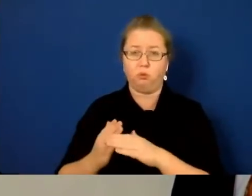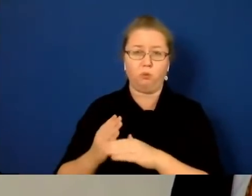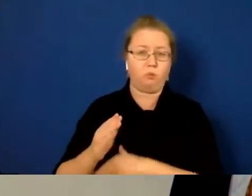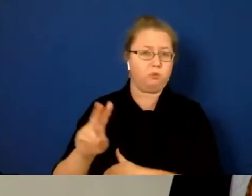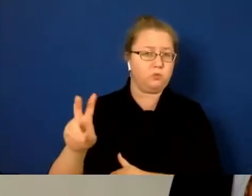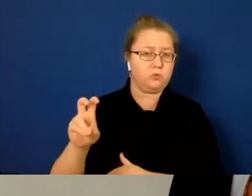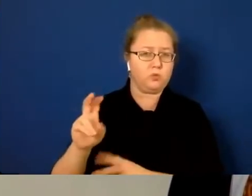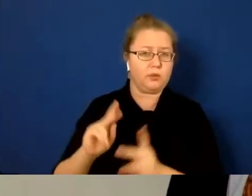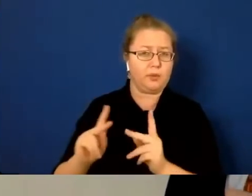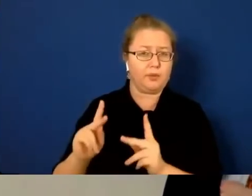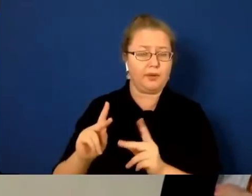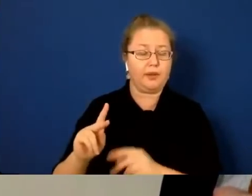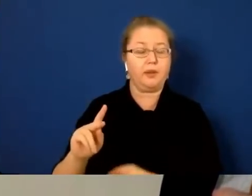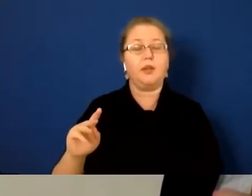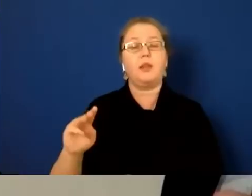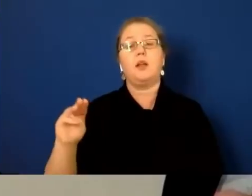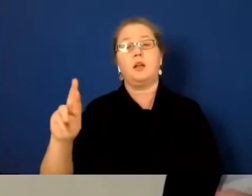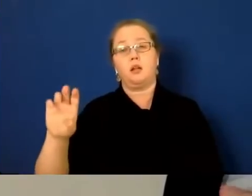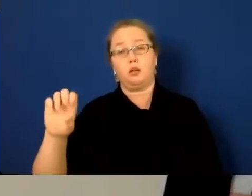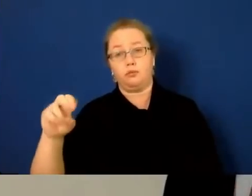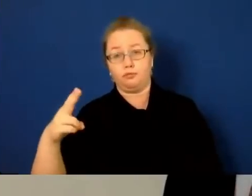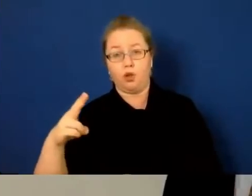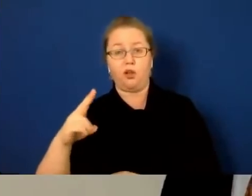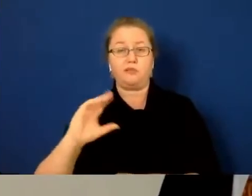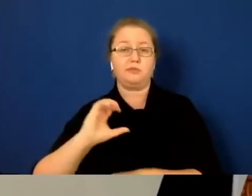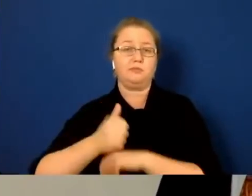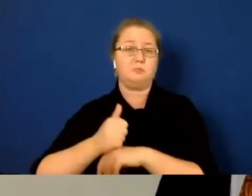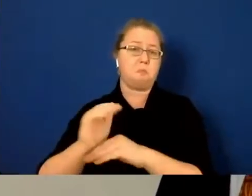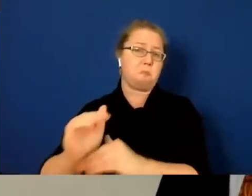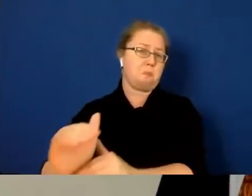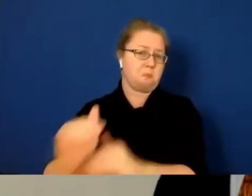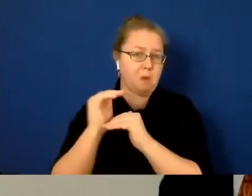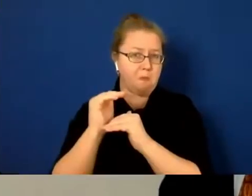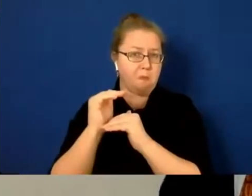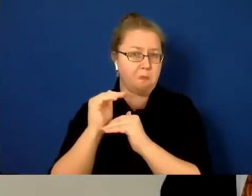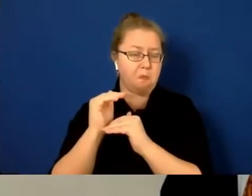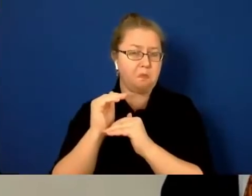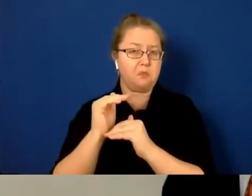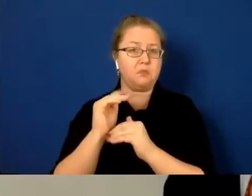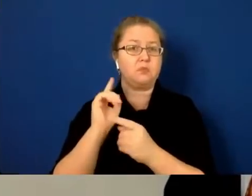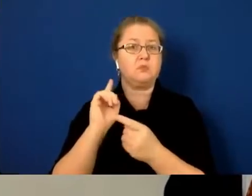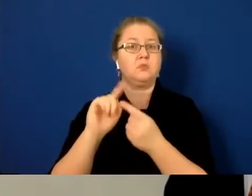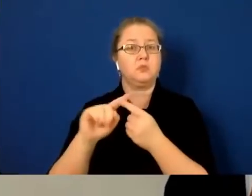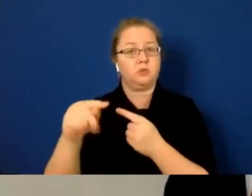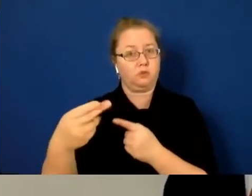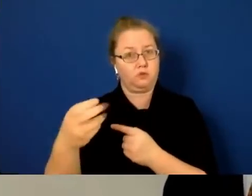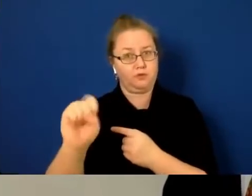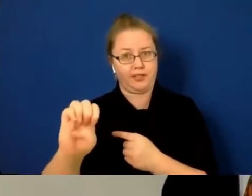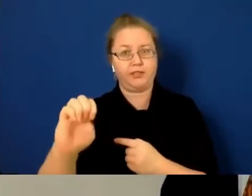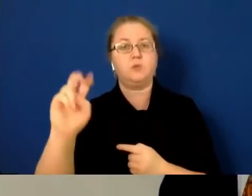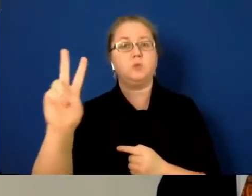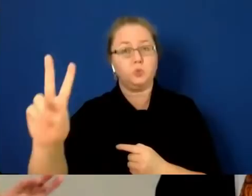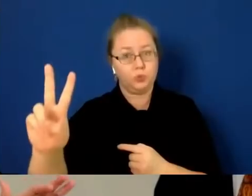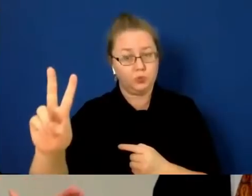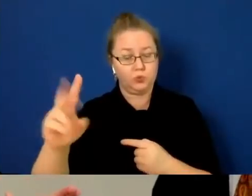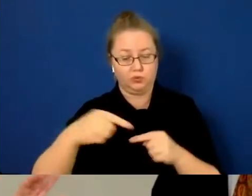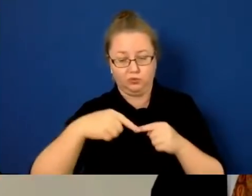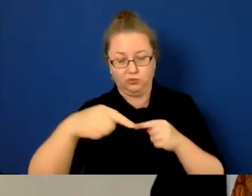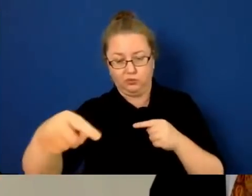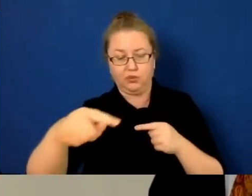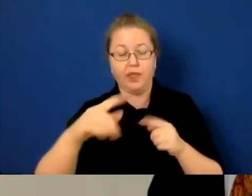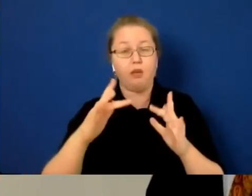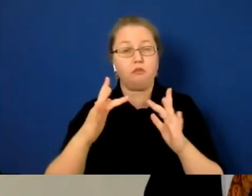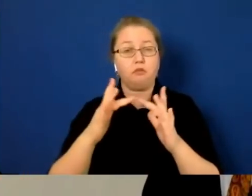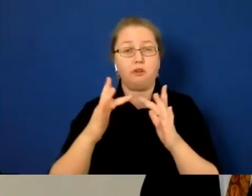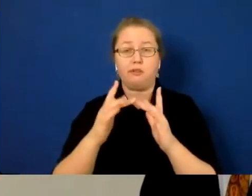the transmission events that have happened. So I presented it at one of our modeling sessions, or a couple of our modeling sessions, in the